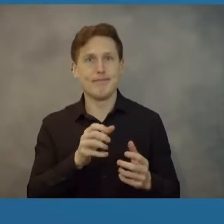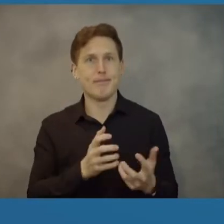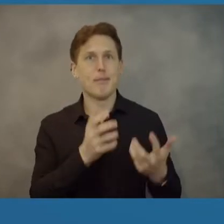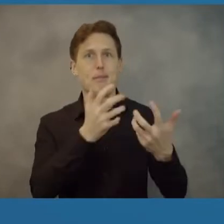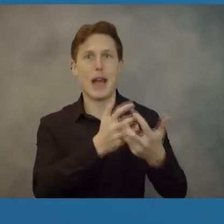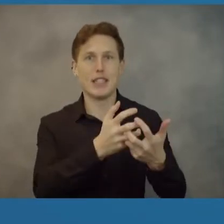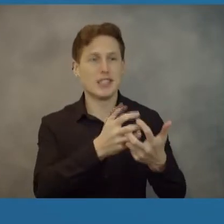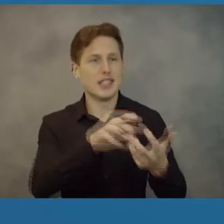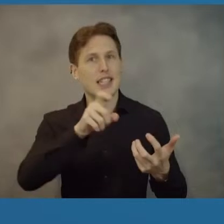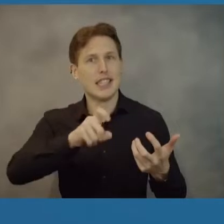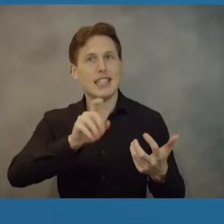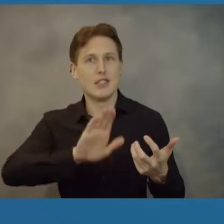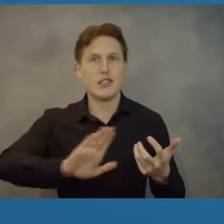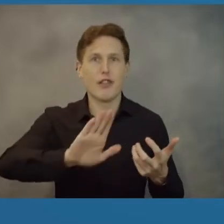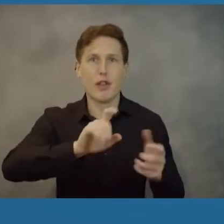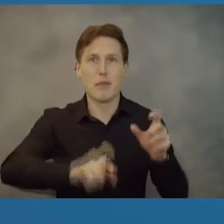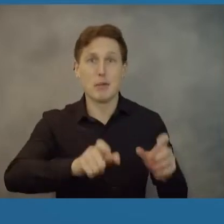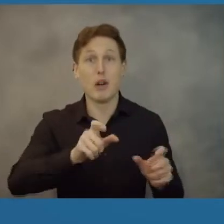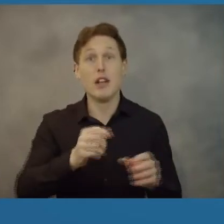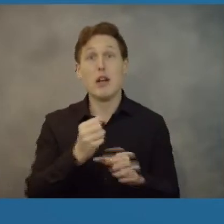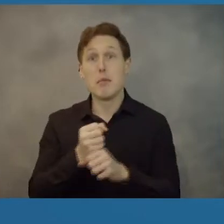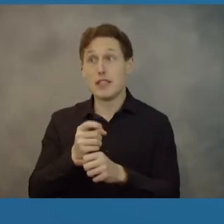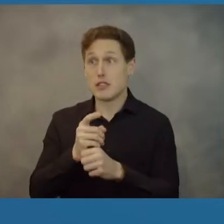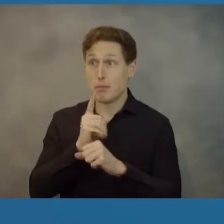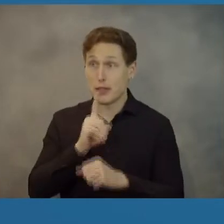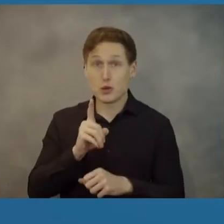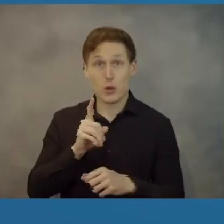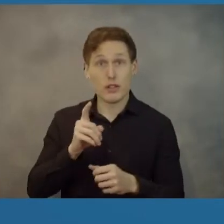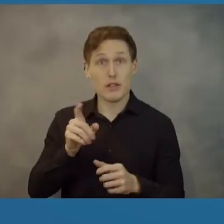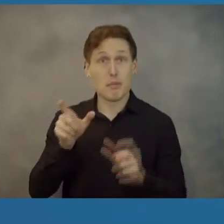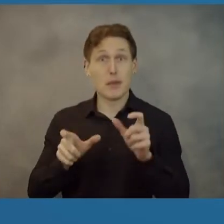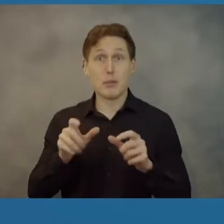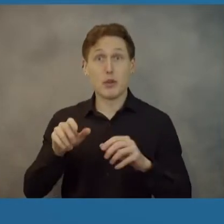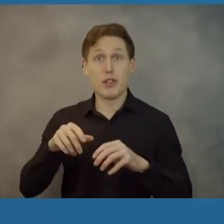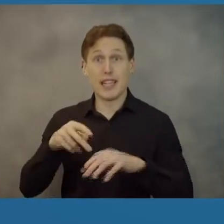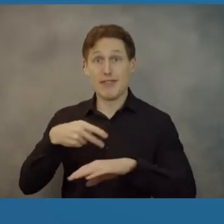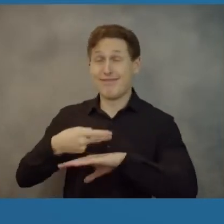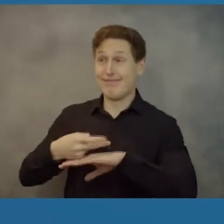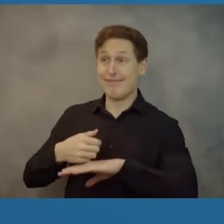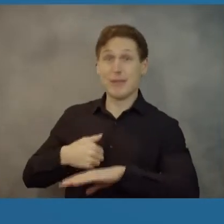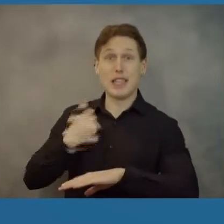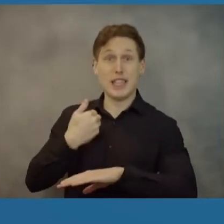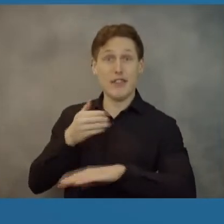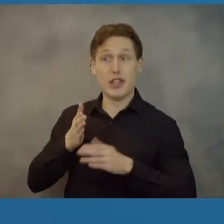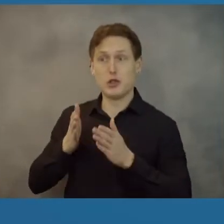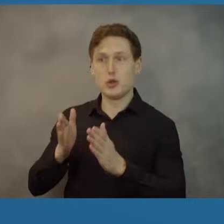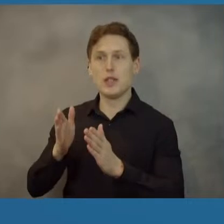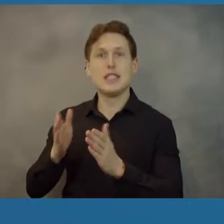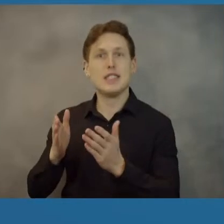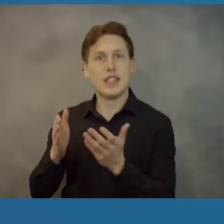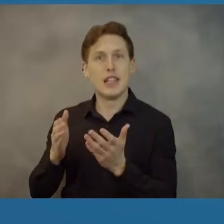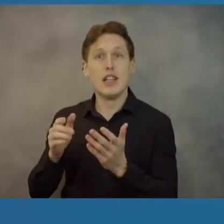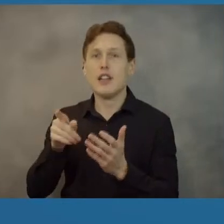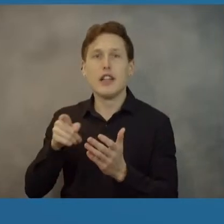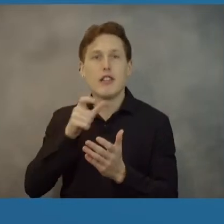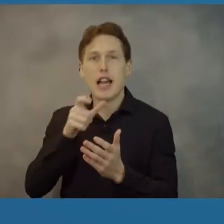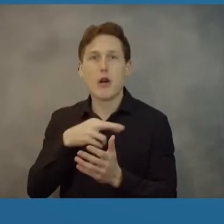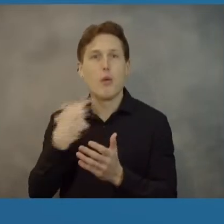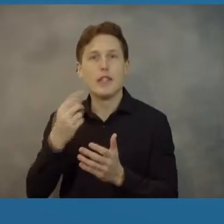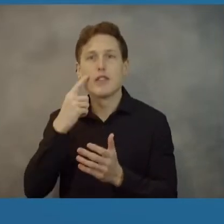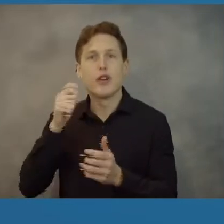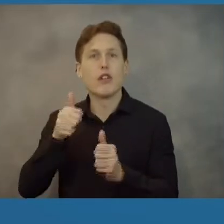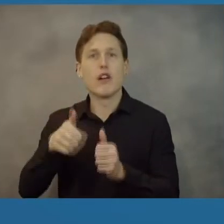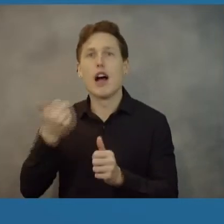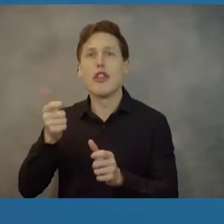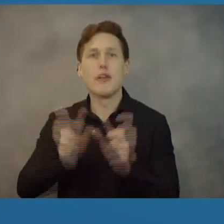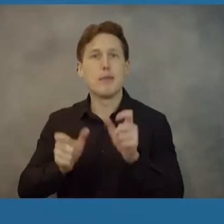that this could be an individual who could cause harm to themselves, that they can have that greater sense of security that they deserve. Going to do a couple on this side,